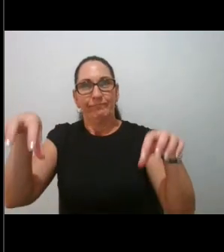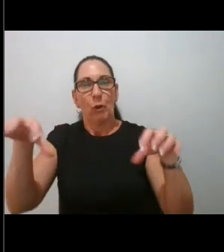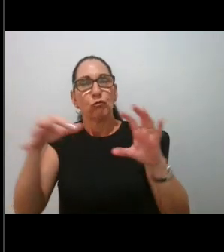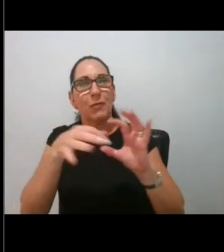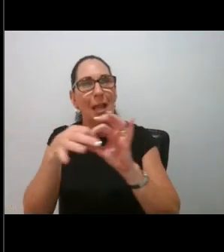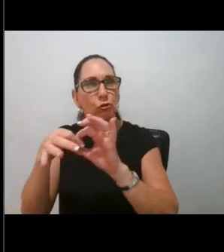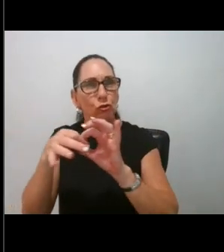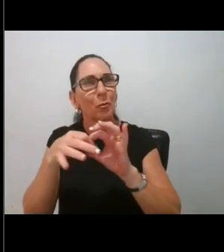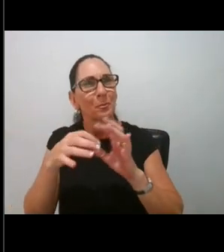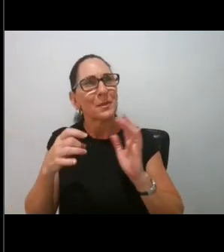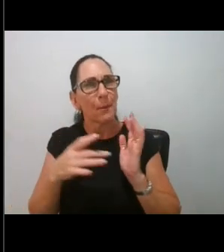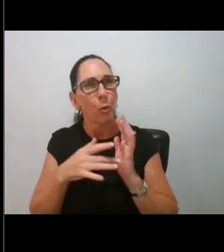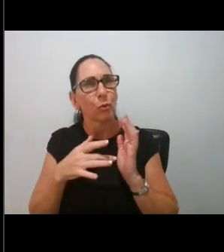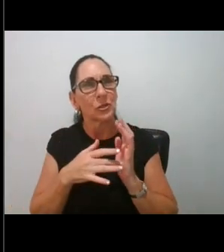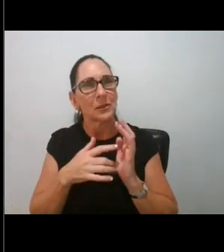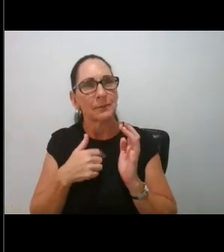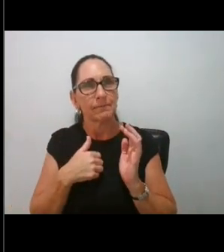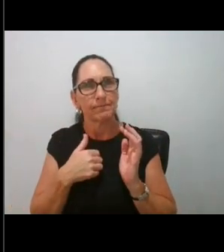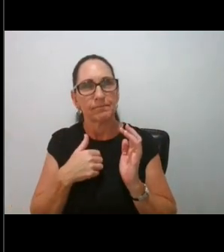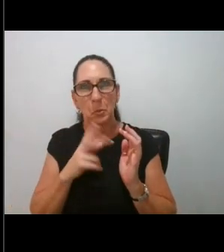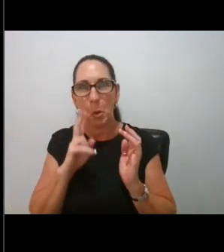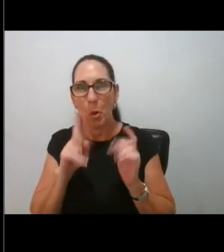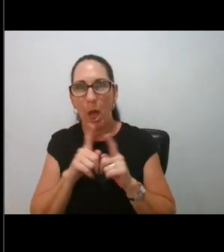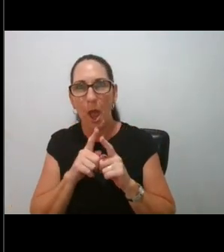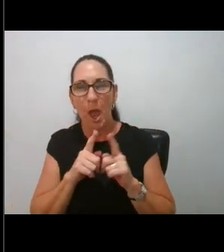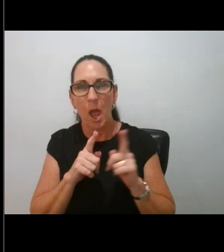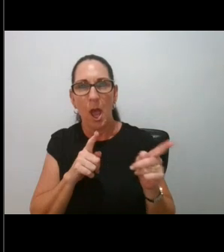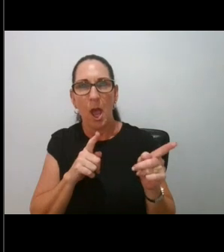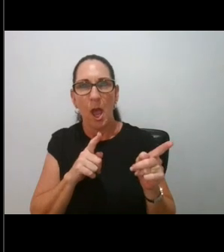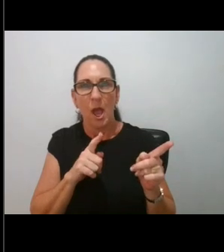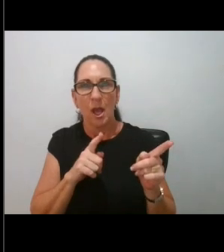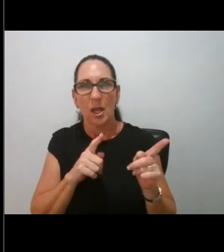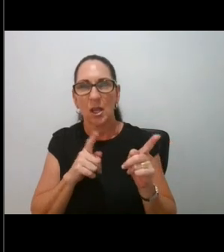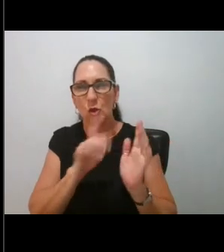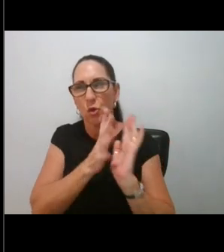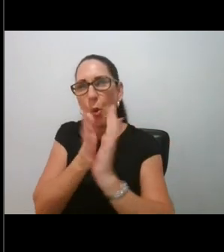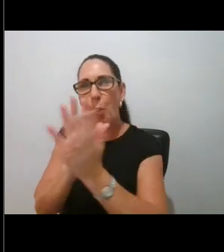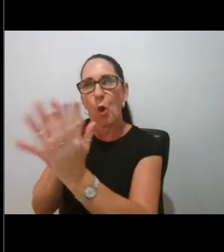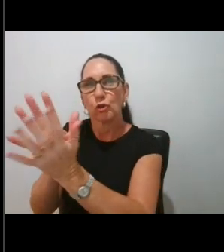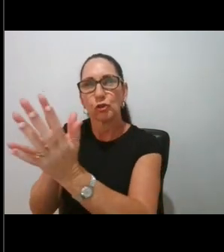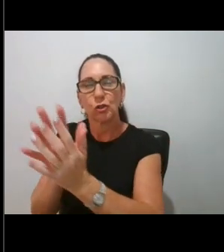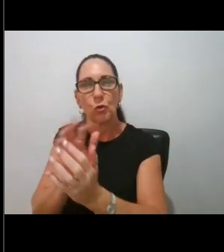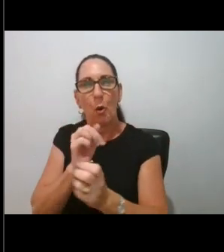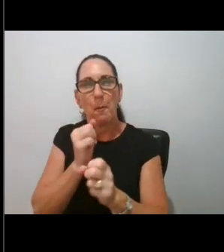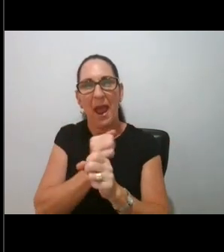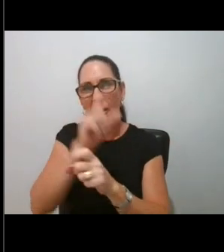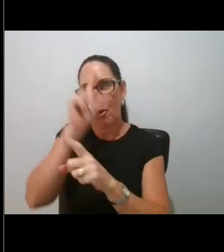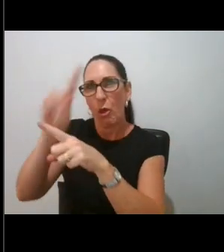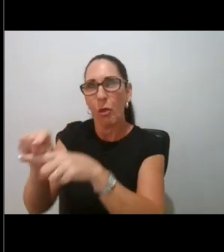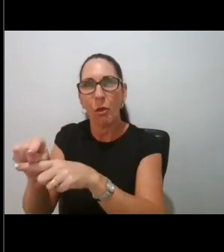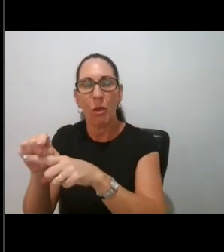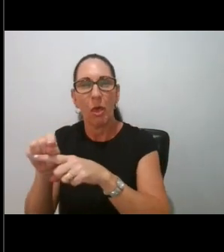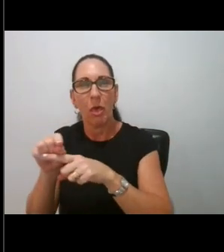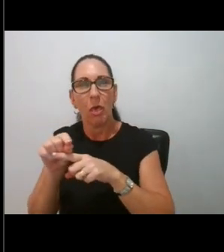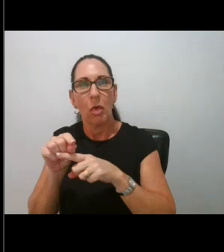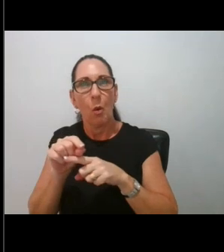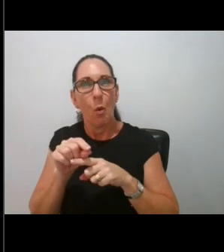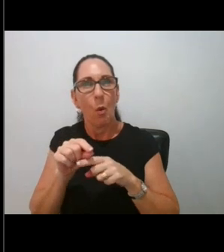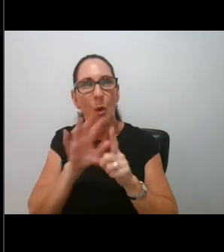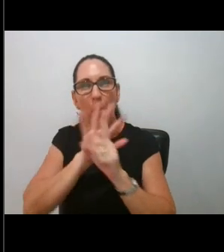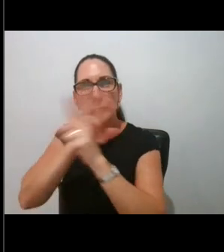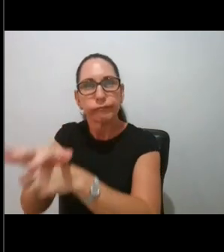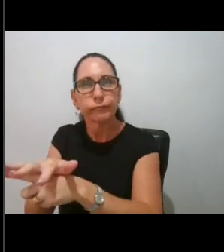about coercion or intimidation or a balance of power that we can't manage in the process.